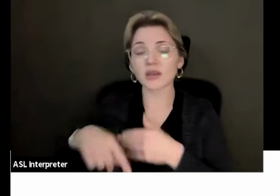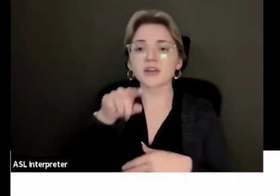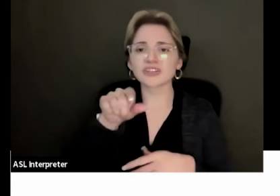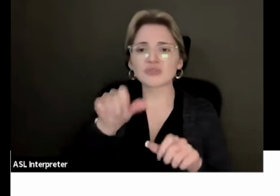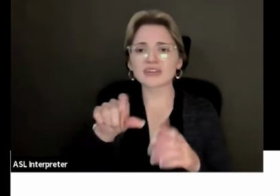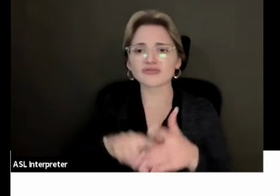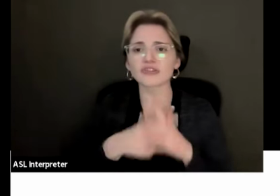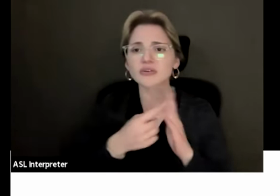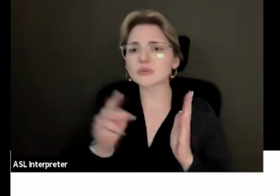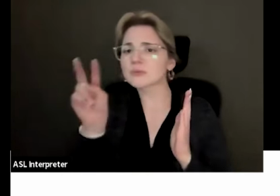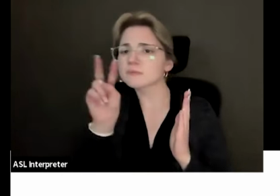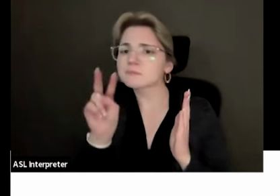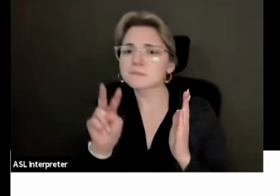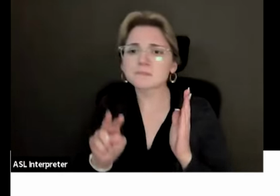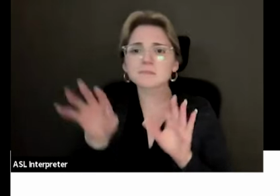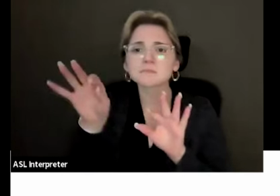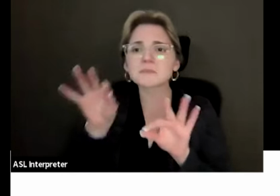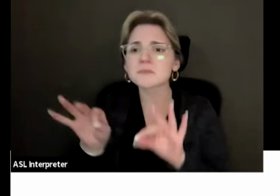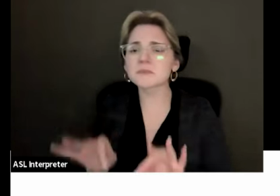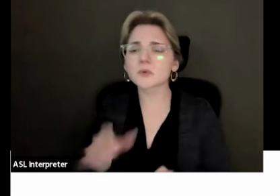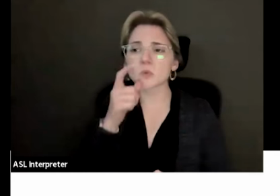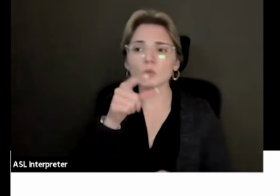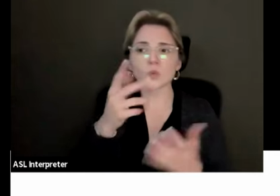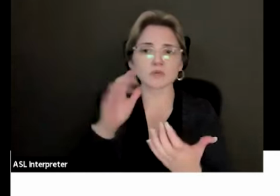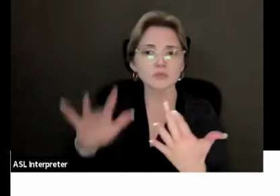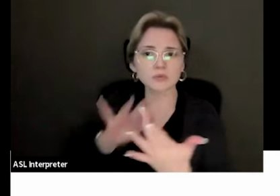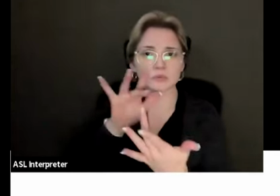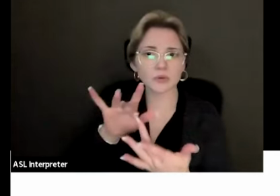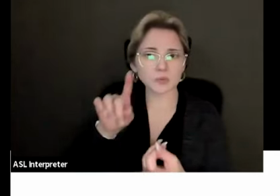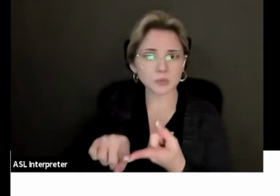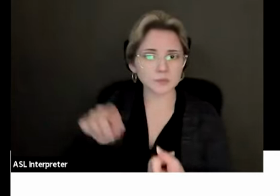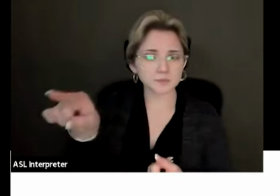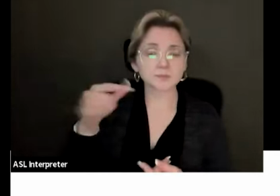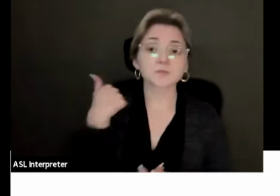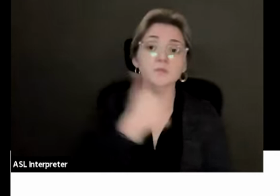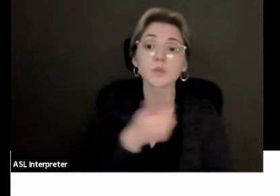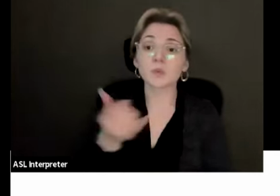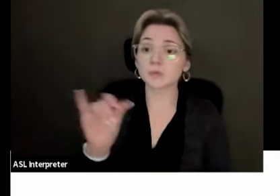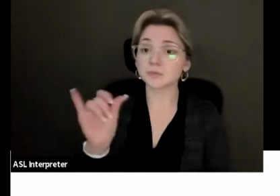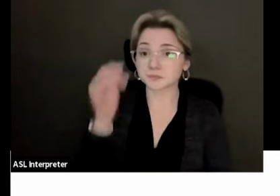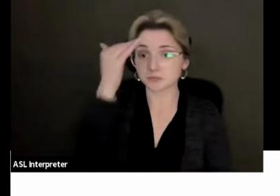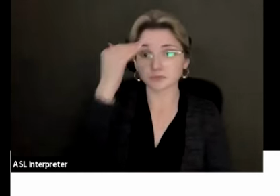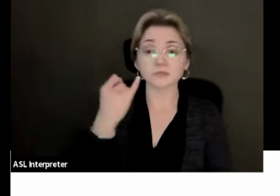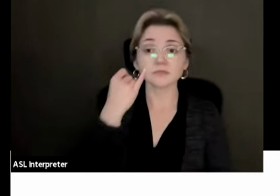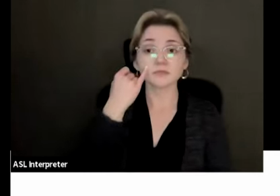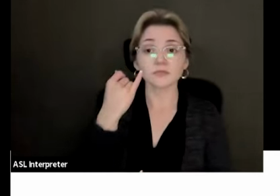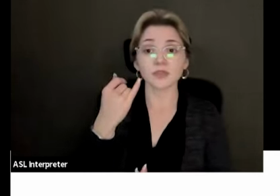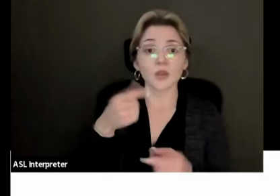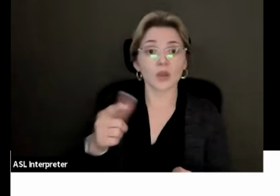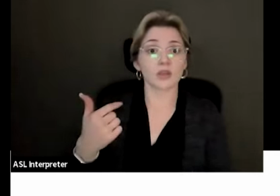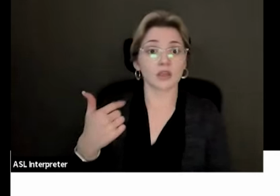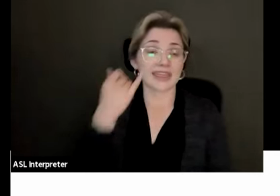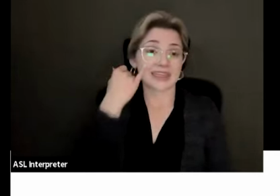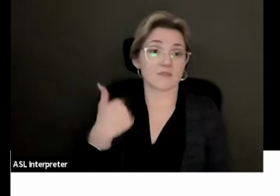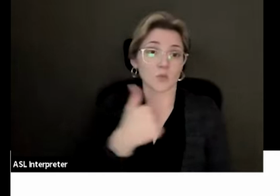to navigate who to talk to. And we also know, right, that when a survivor is